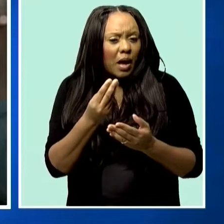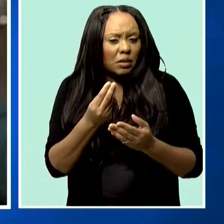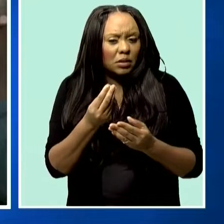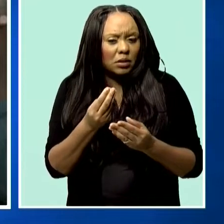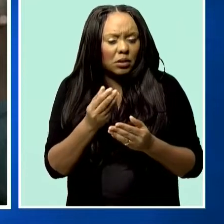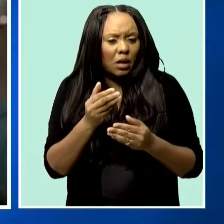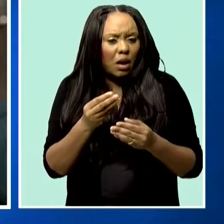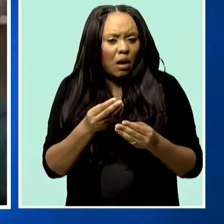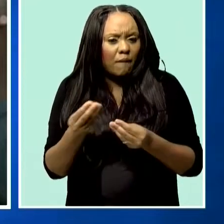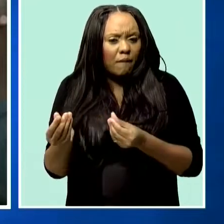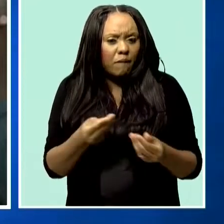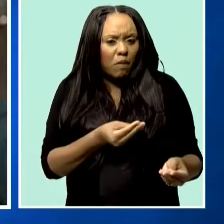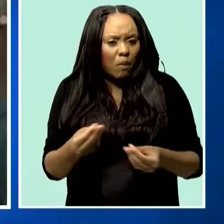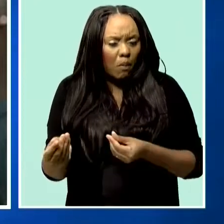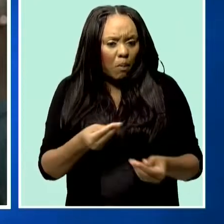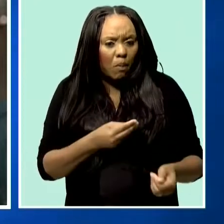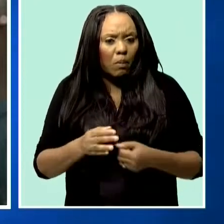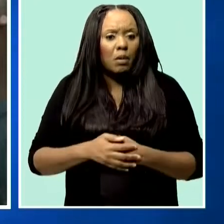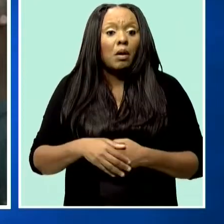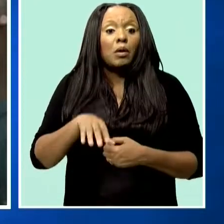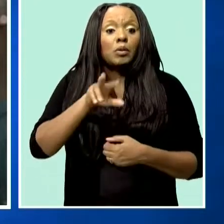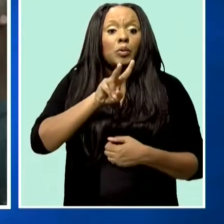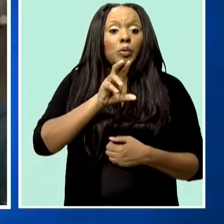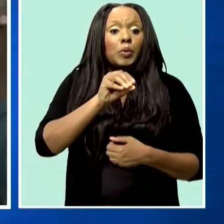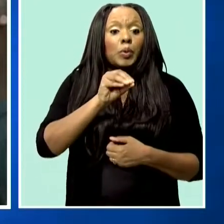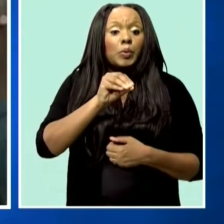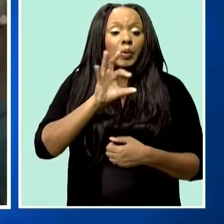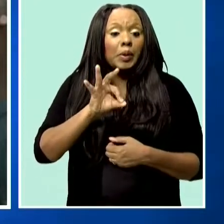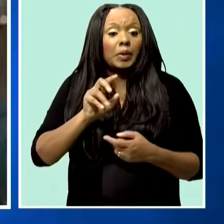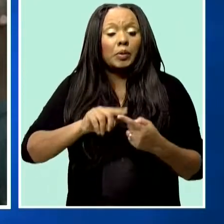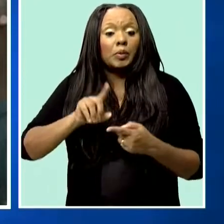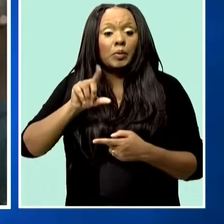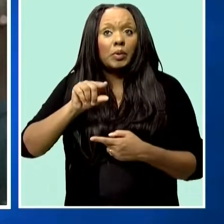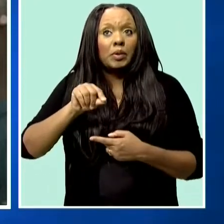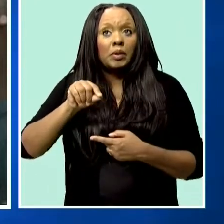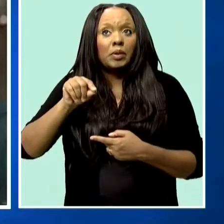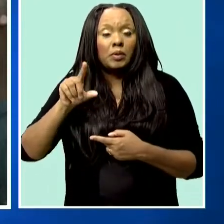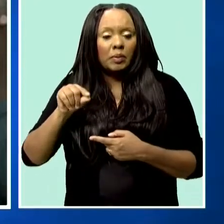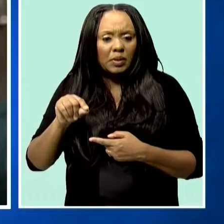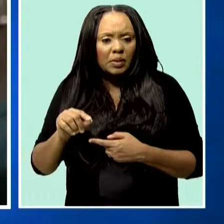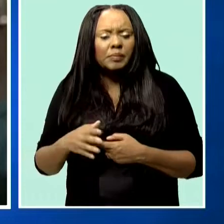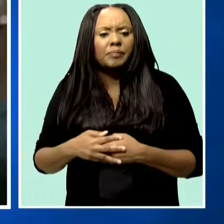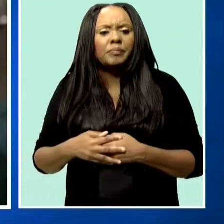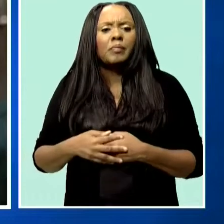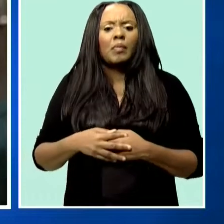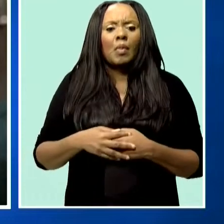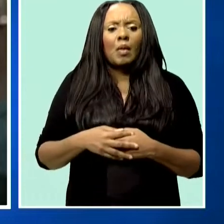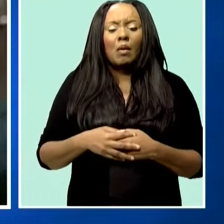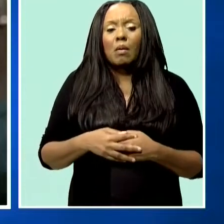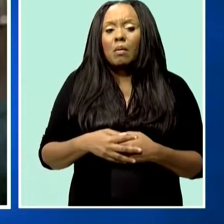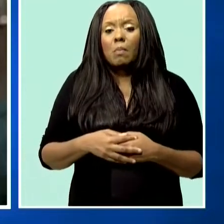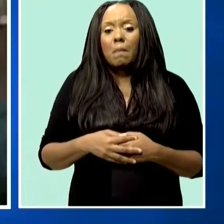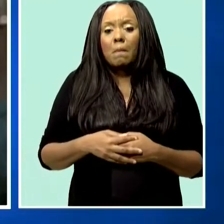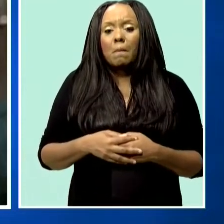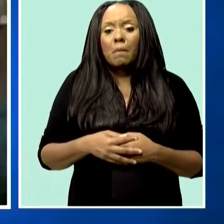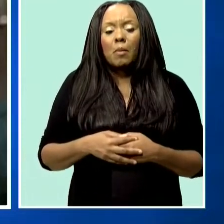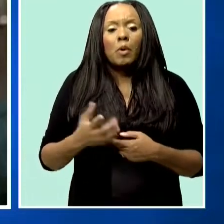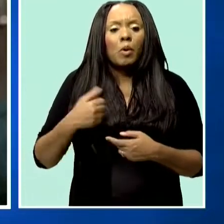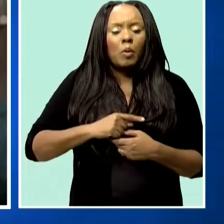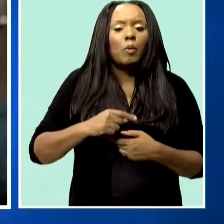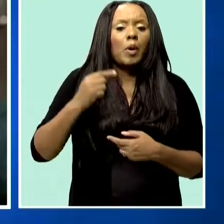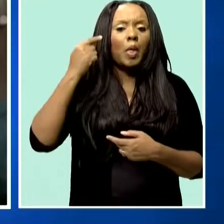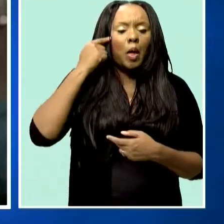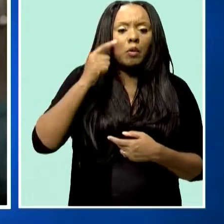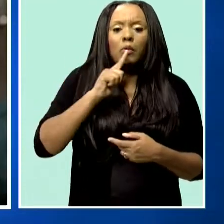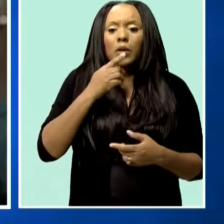the period 2009 to 2020, BLPC can be described as a very financially healthy company